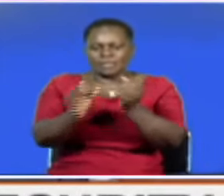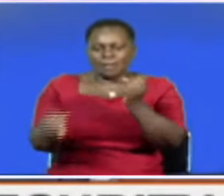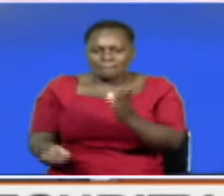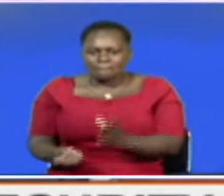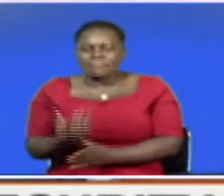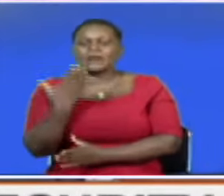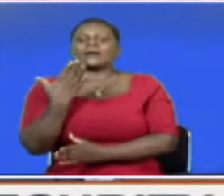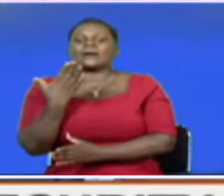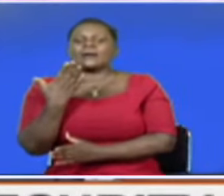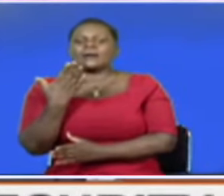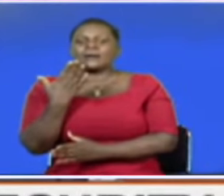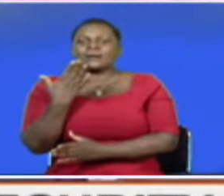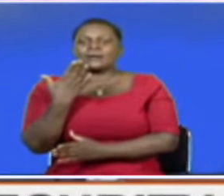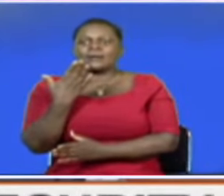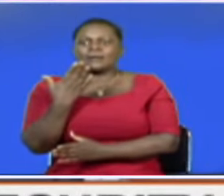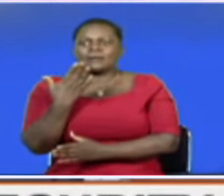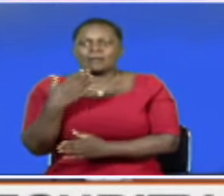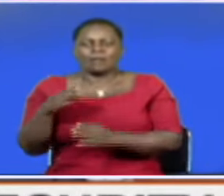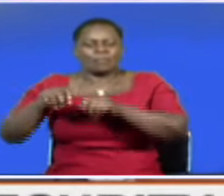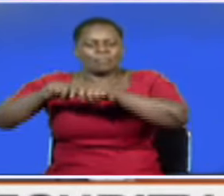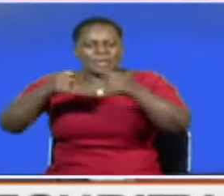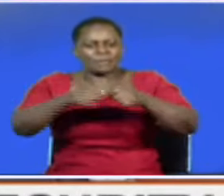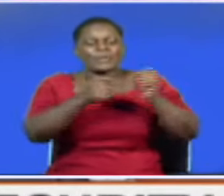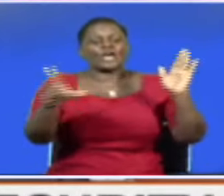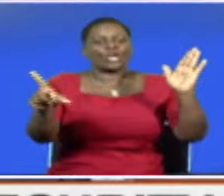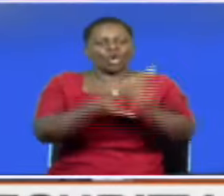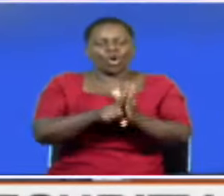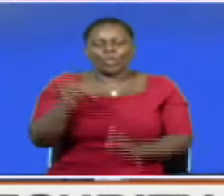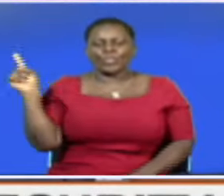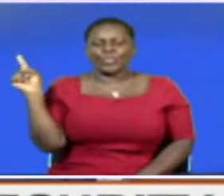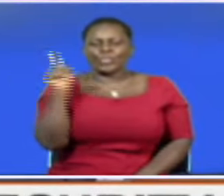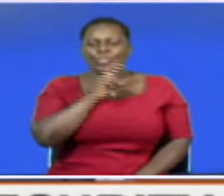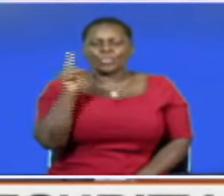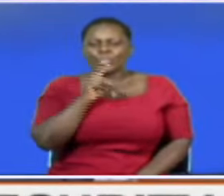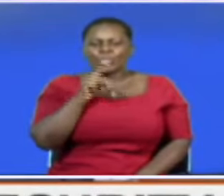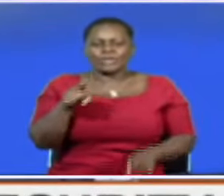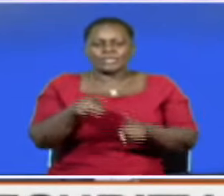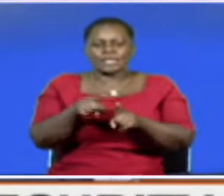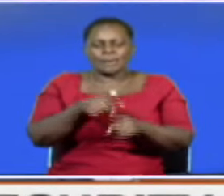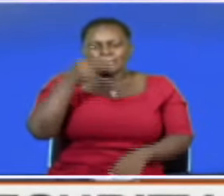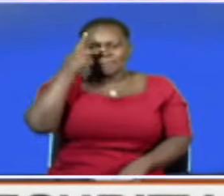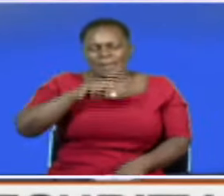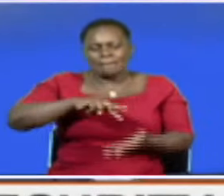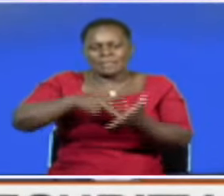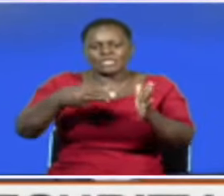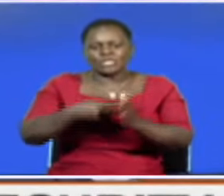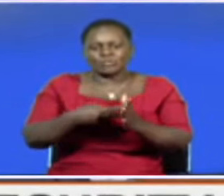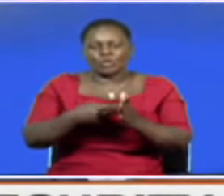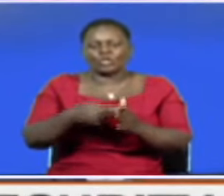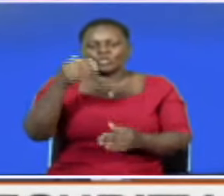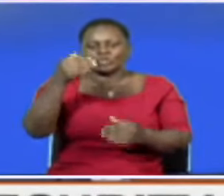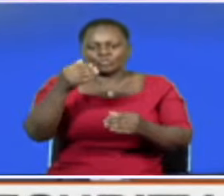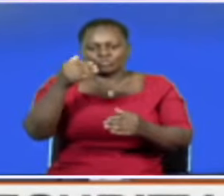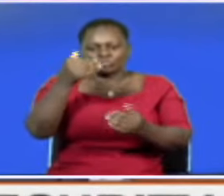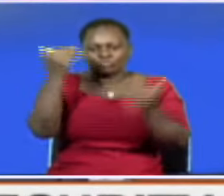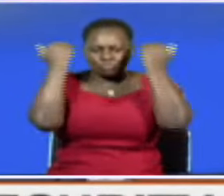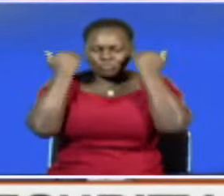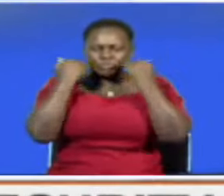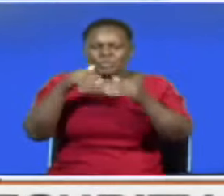constitutes an egregious violation of the rule of law and the principle of judicial independence as enshrined in